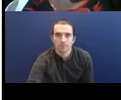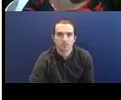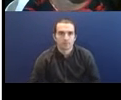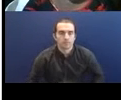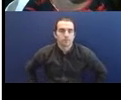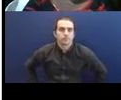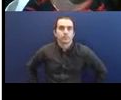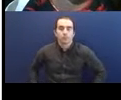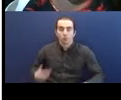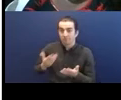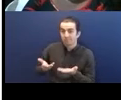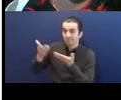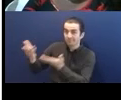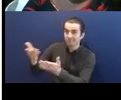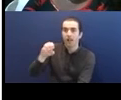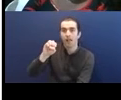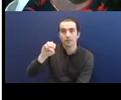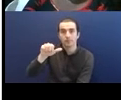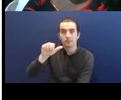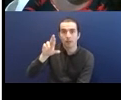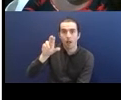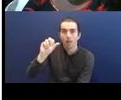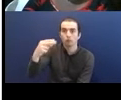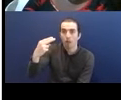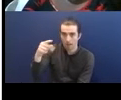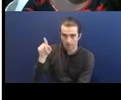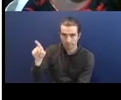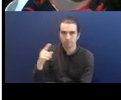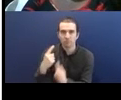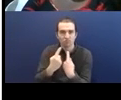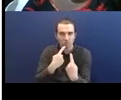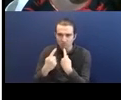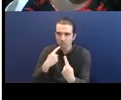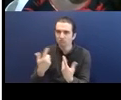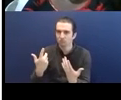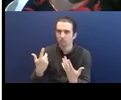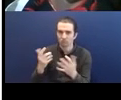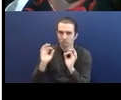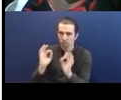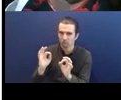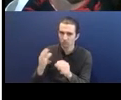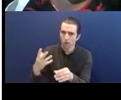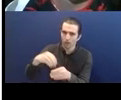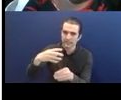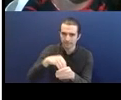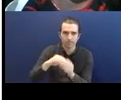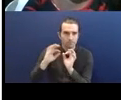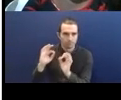to thank you especially for being part of this course this far, and we hope to see you up to the last